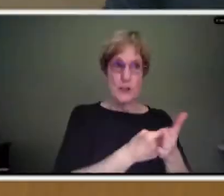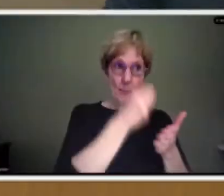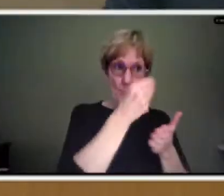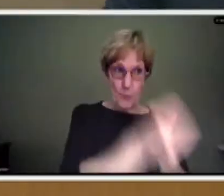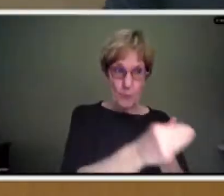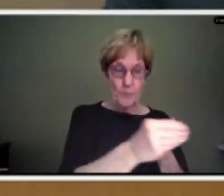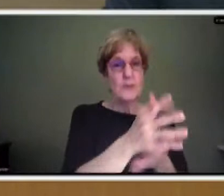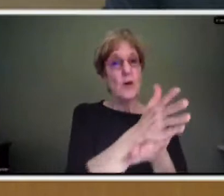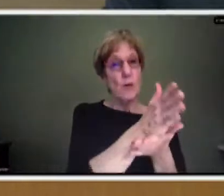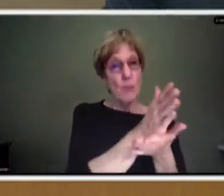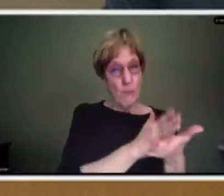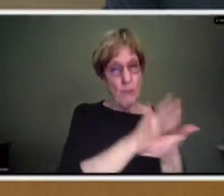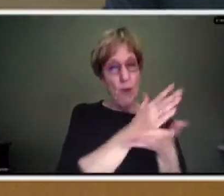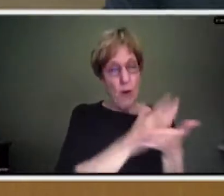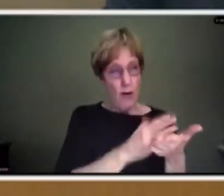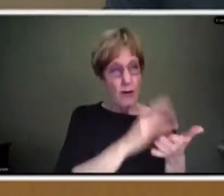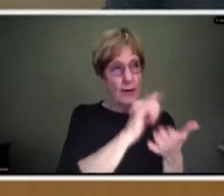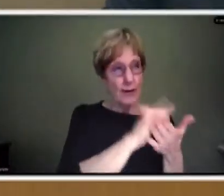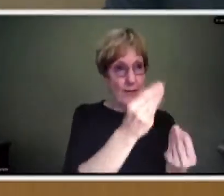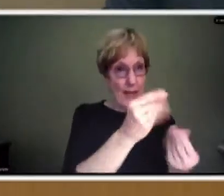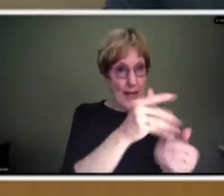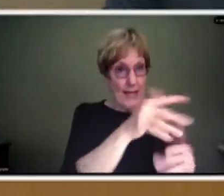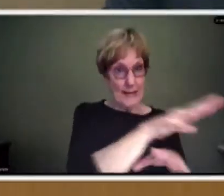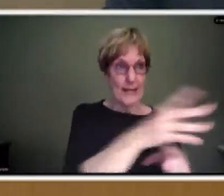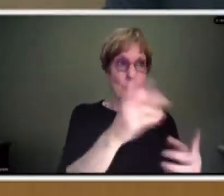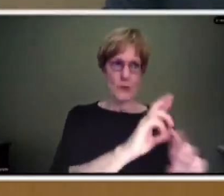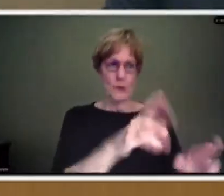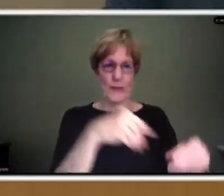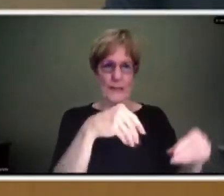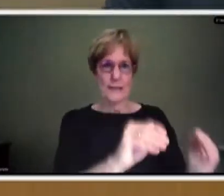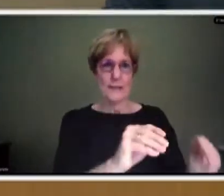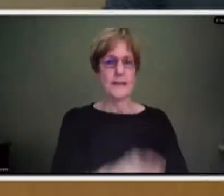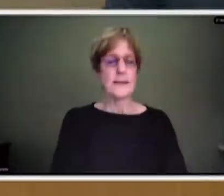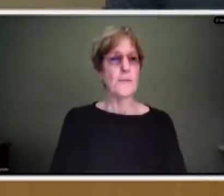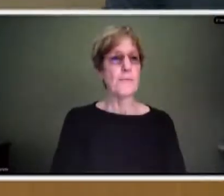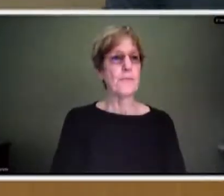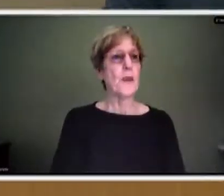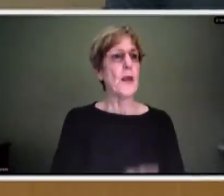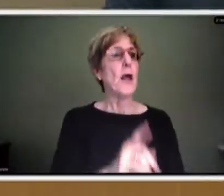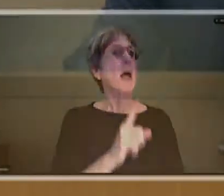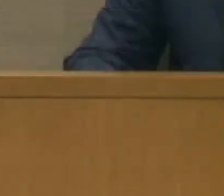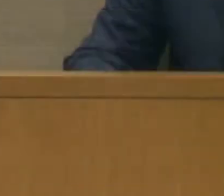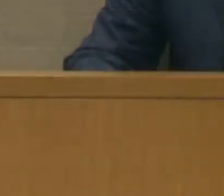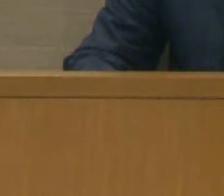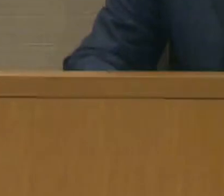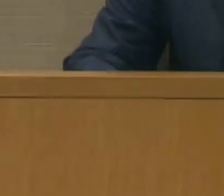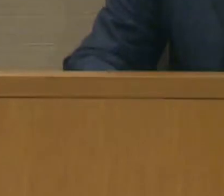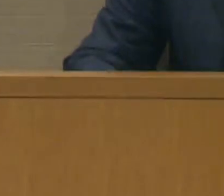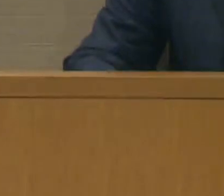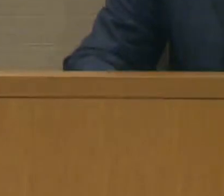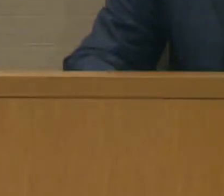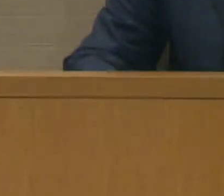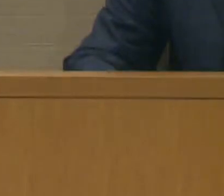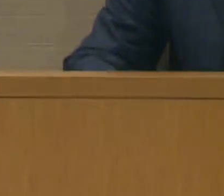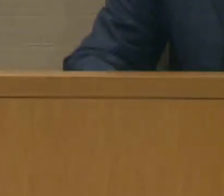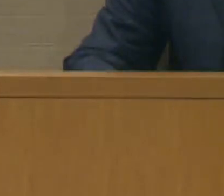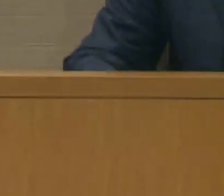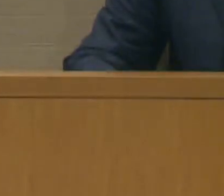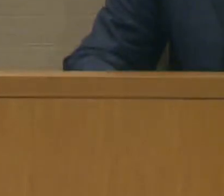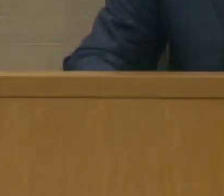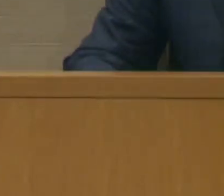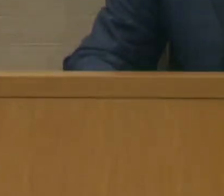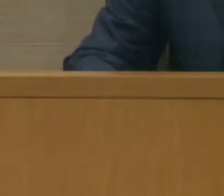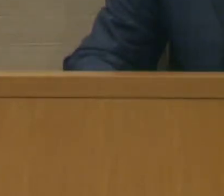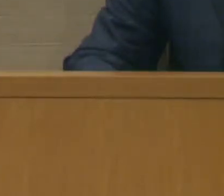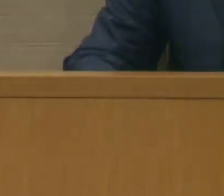portion or parcel when it became available. Approval of the petition in its current mock-up will hinder us from being able